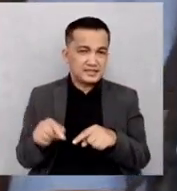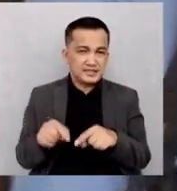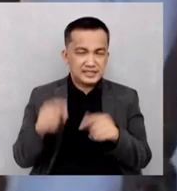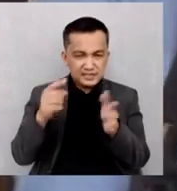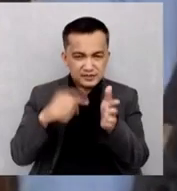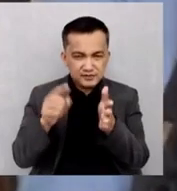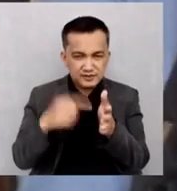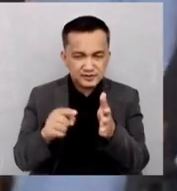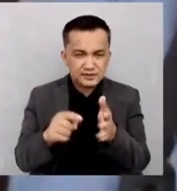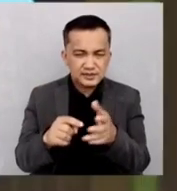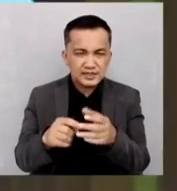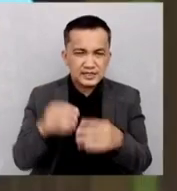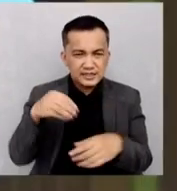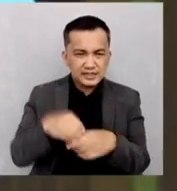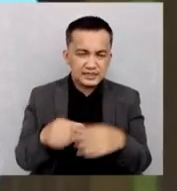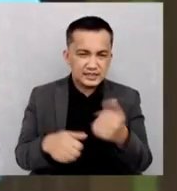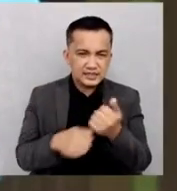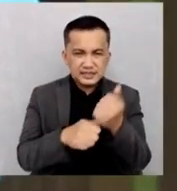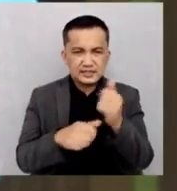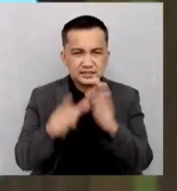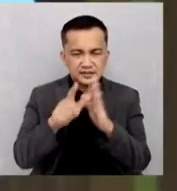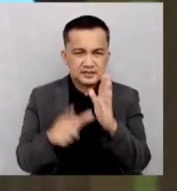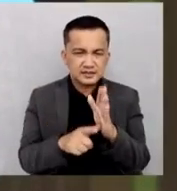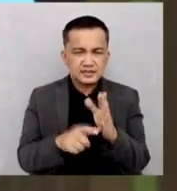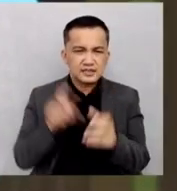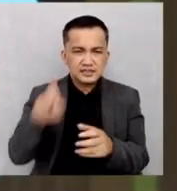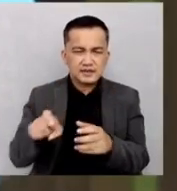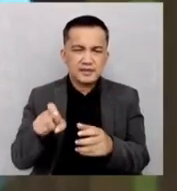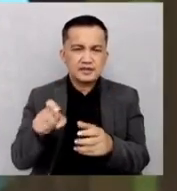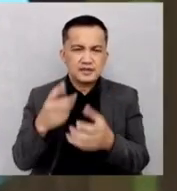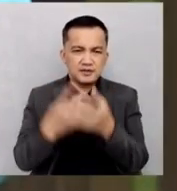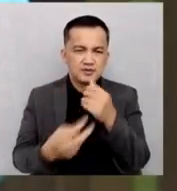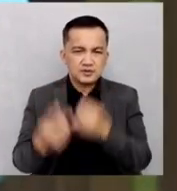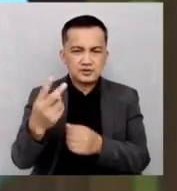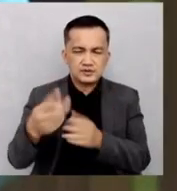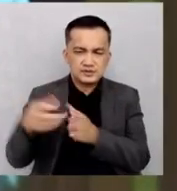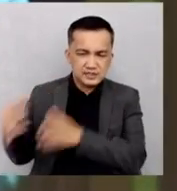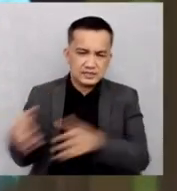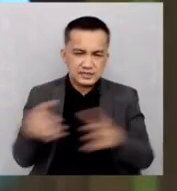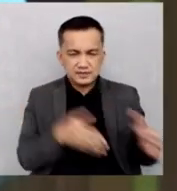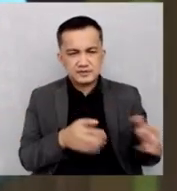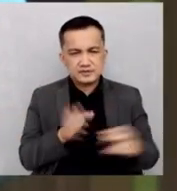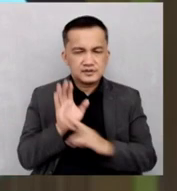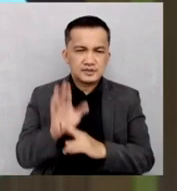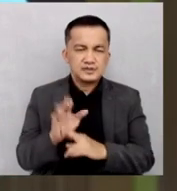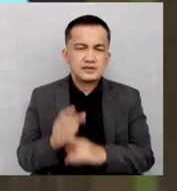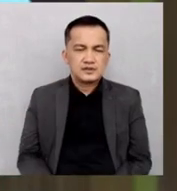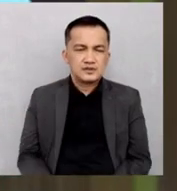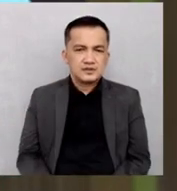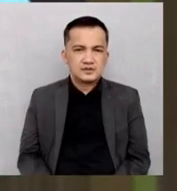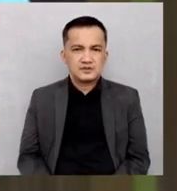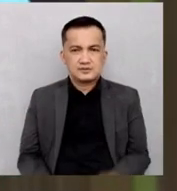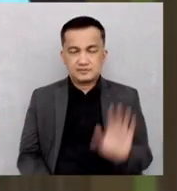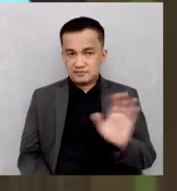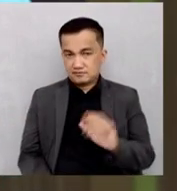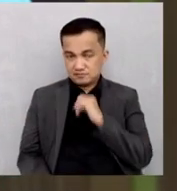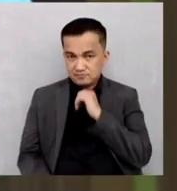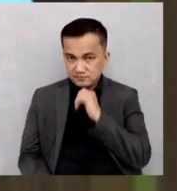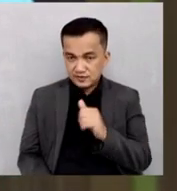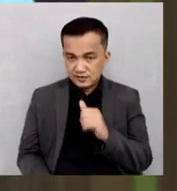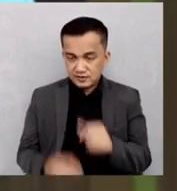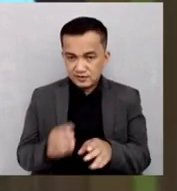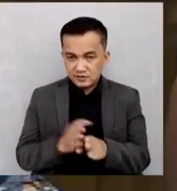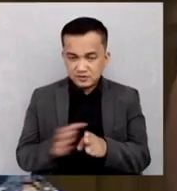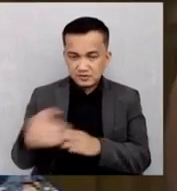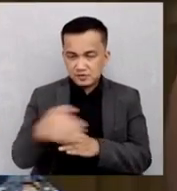aid of legislation. So dapat po, both sides should be represented in whatever manner. Kasi hindi naman po in effect ang technical